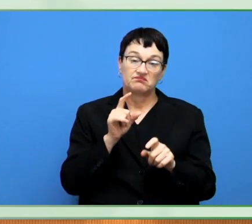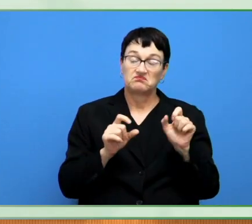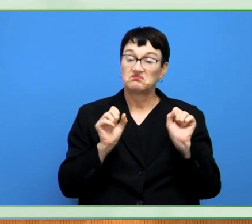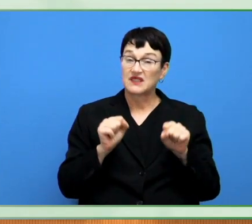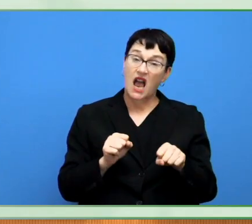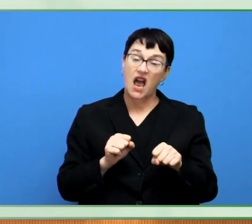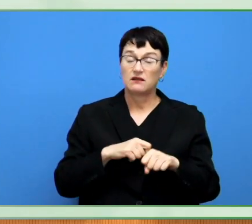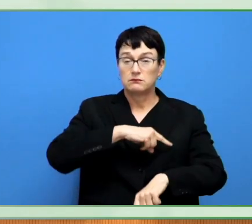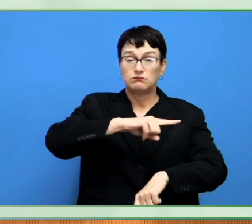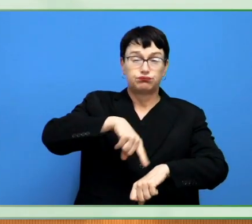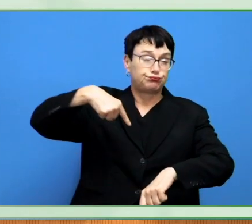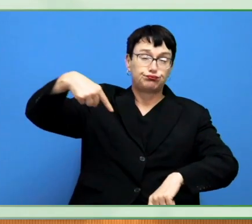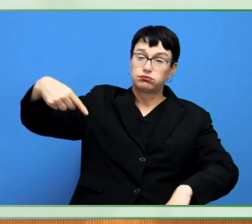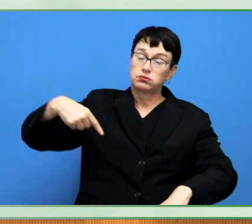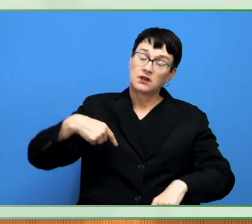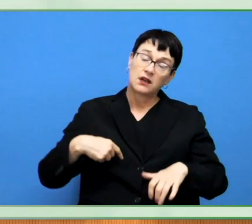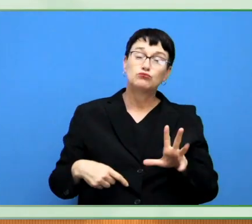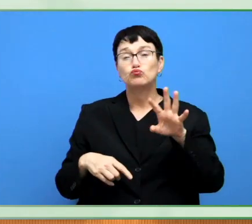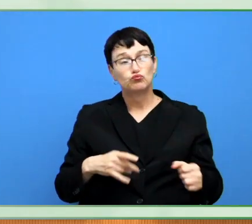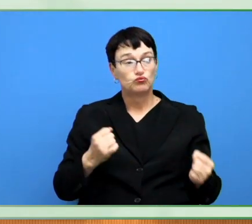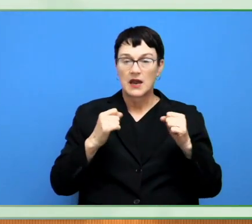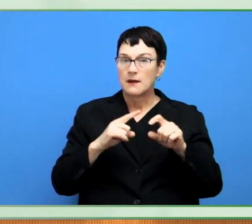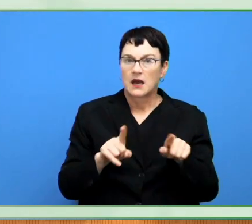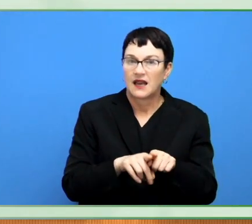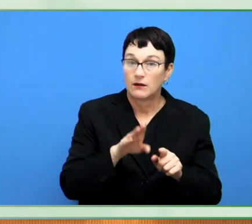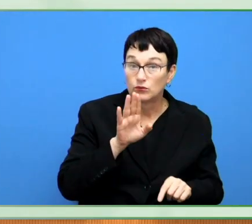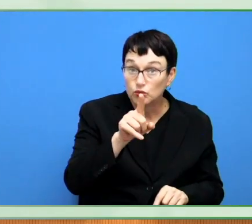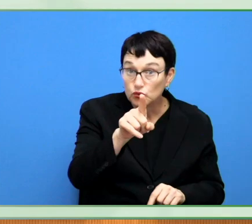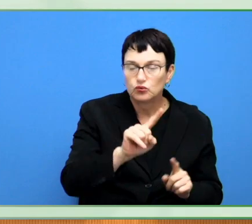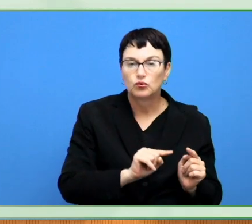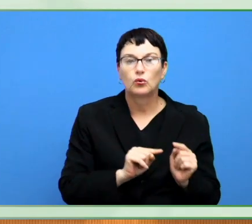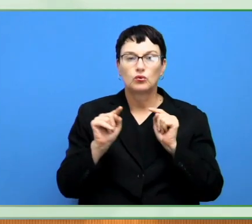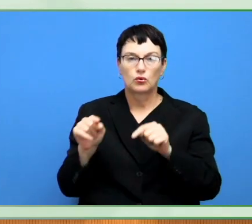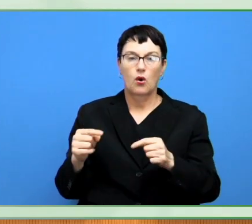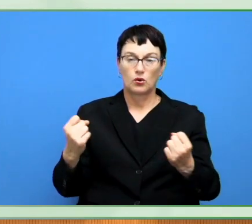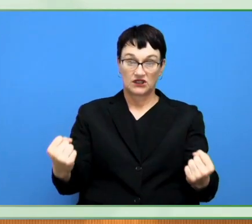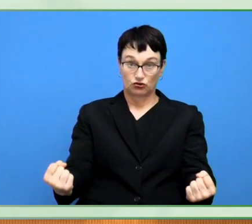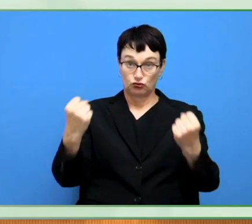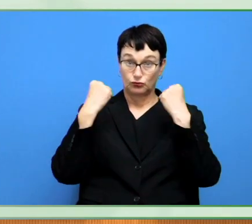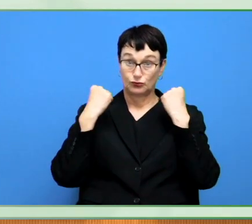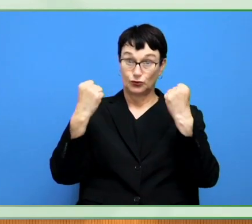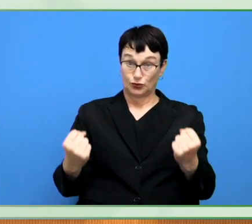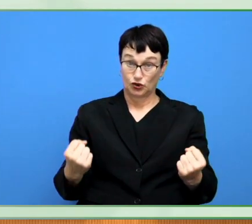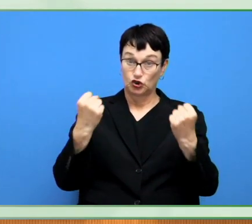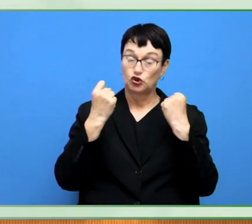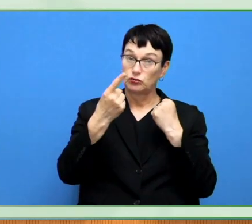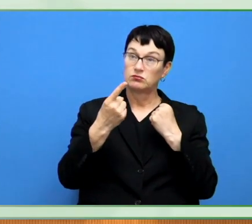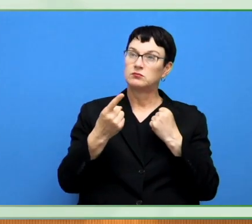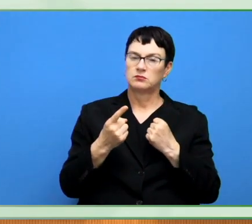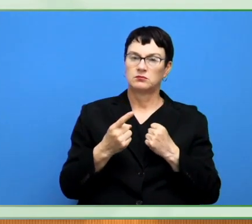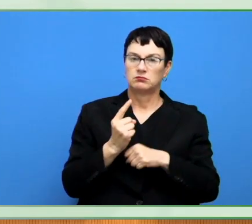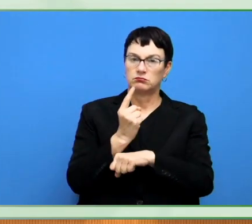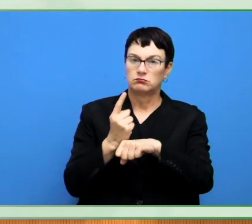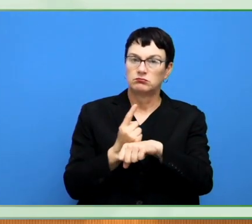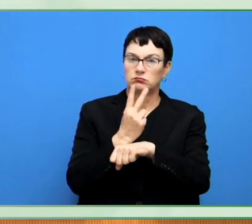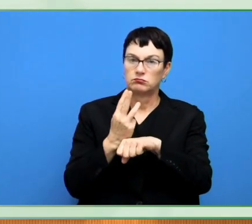like going to the gym, at the end of several hours, they will start to feel some fatigue, some muscular fatigue. And